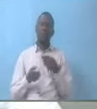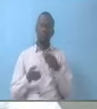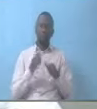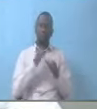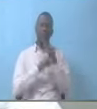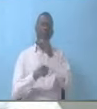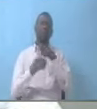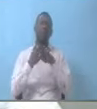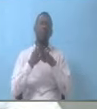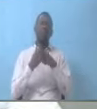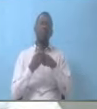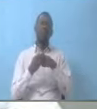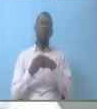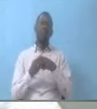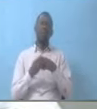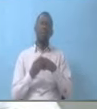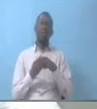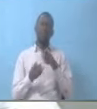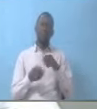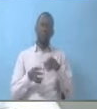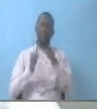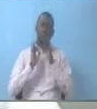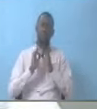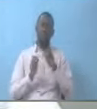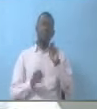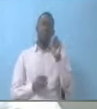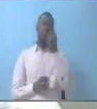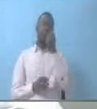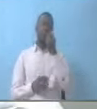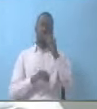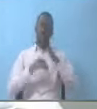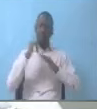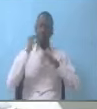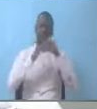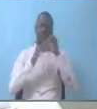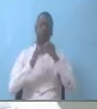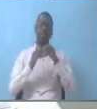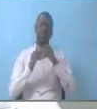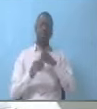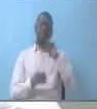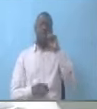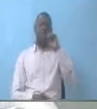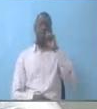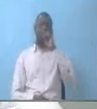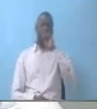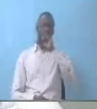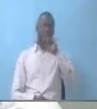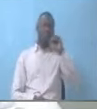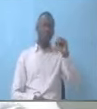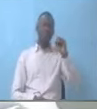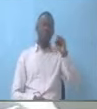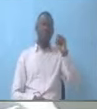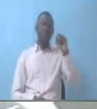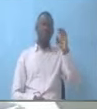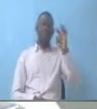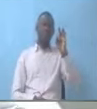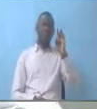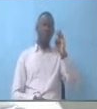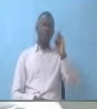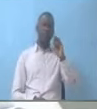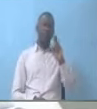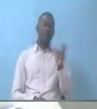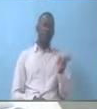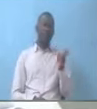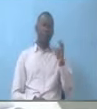Taking over the new but not fully occupied headquarters of the Social Security and Housing Finance ñu jël fa na place bu bes ba nga